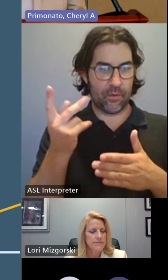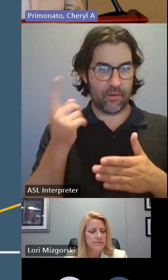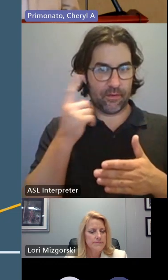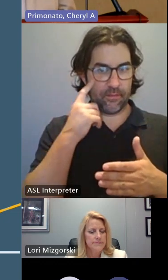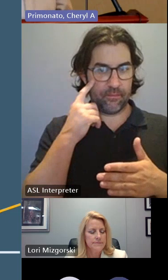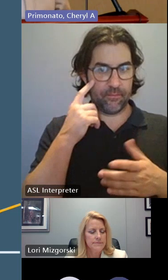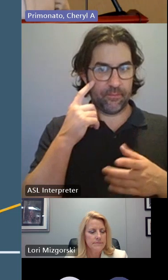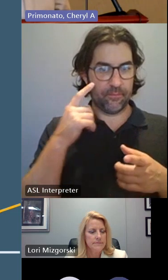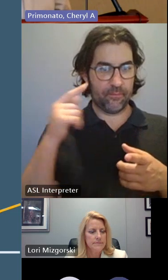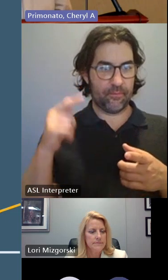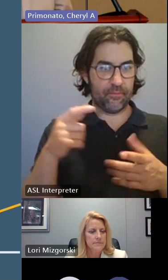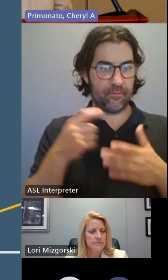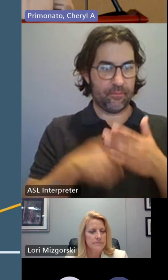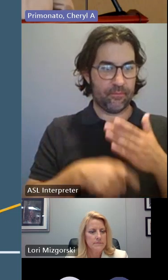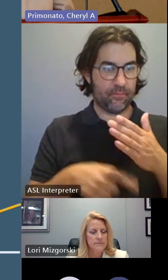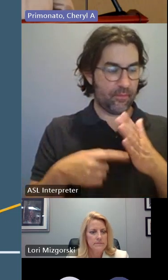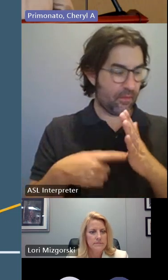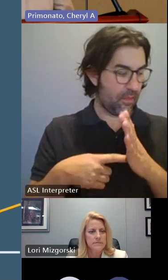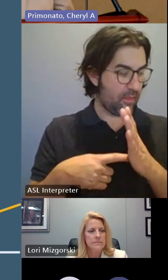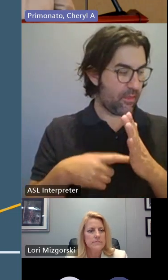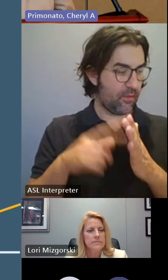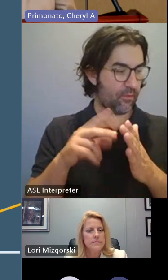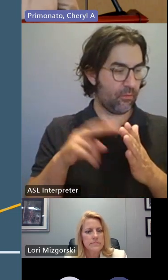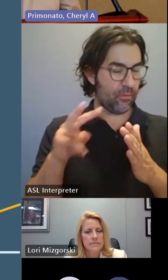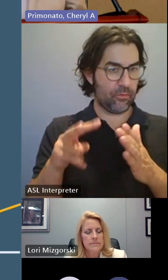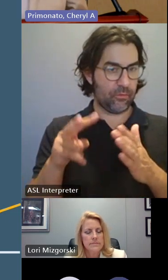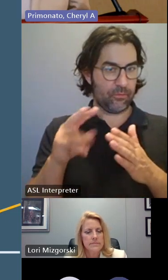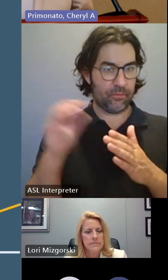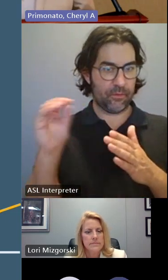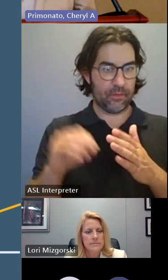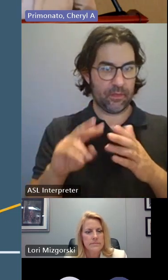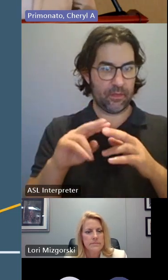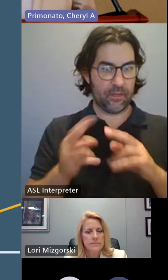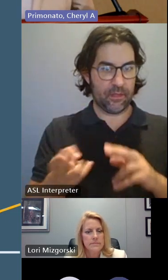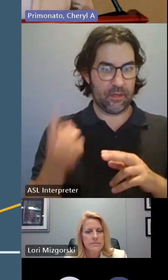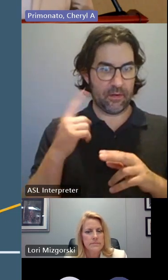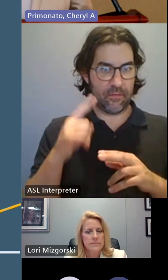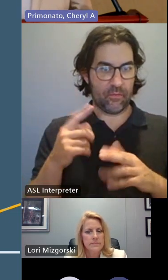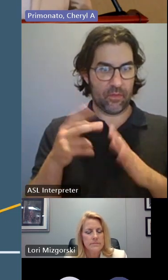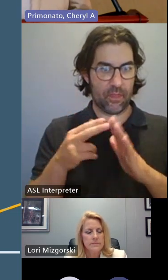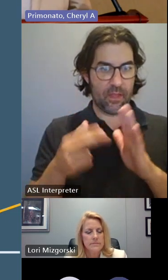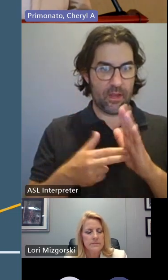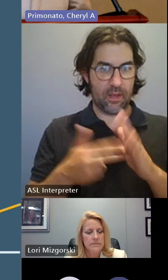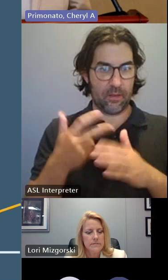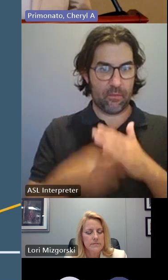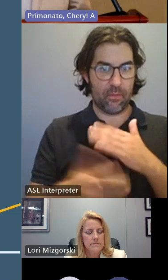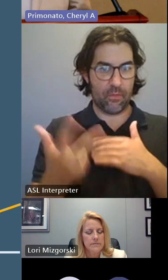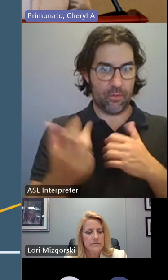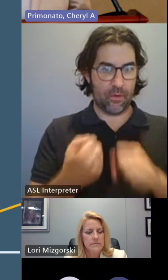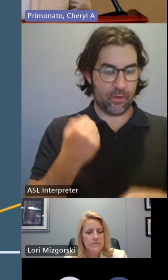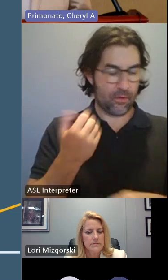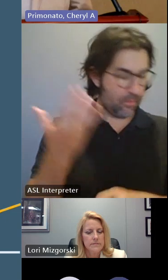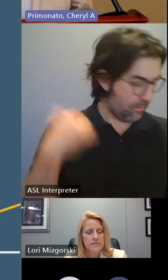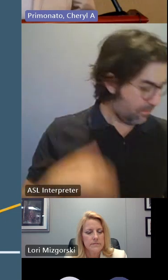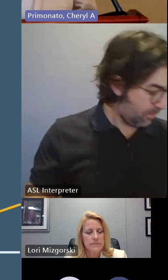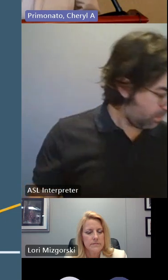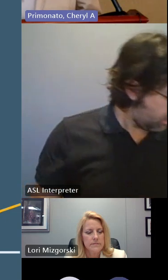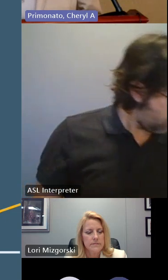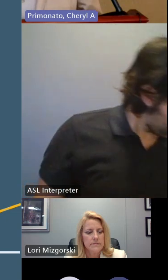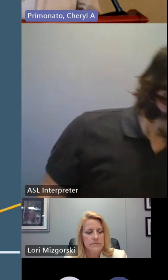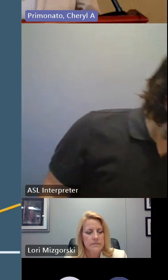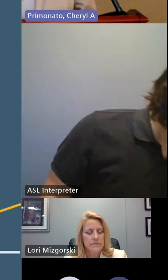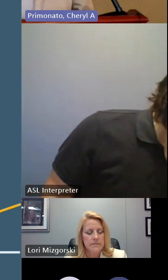$1,770,441.12. This pricing represents a 22% decrease from the previous contract prices for these services 3 years